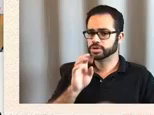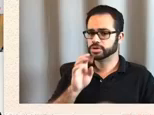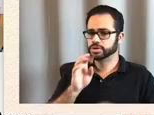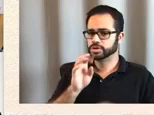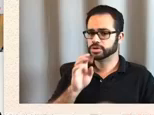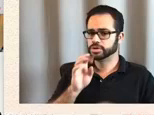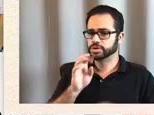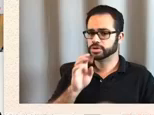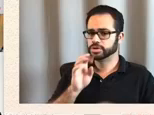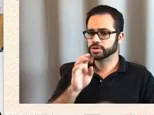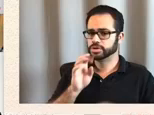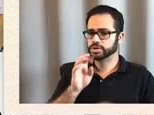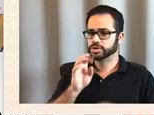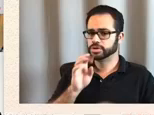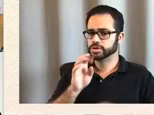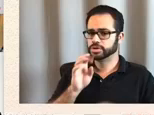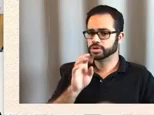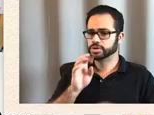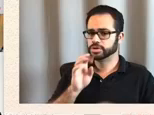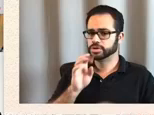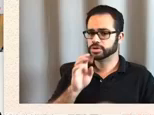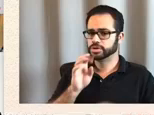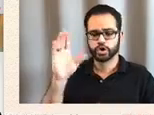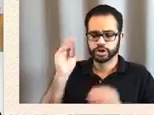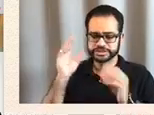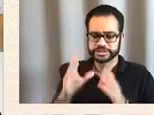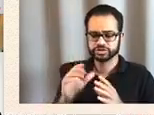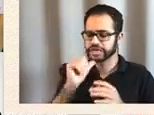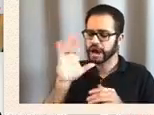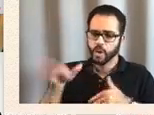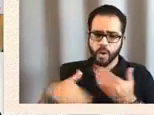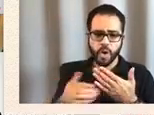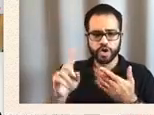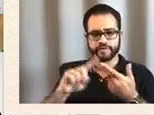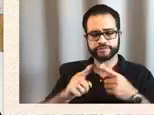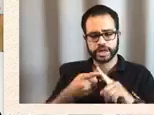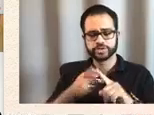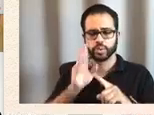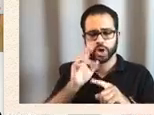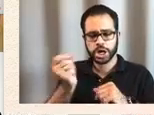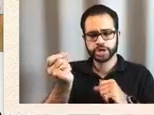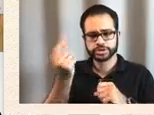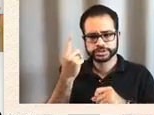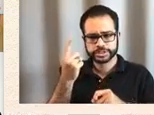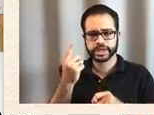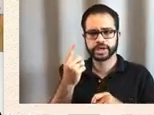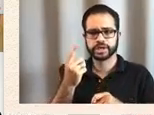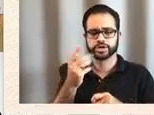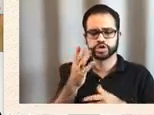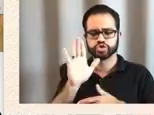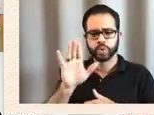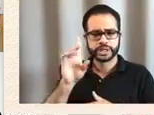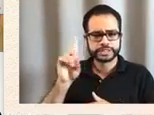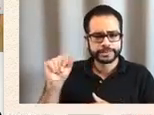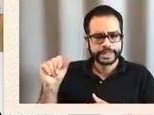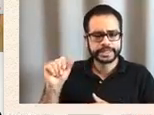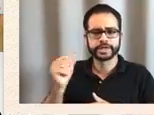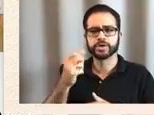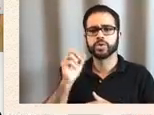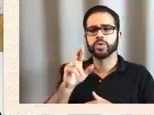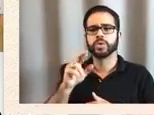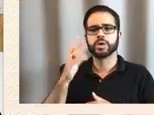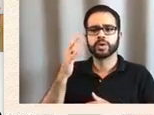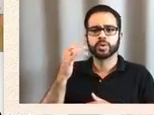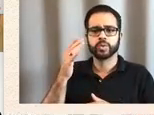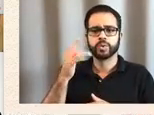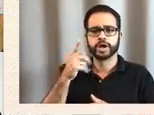of your teachers and even your peers aren't necessarily going to understand what your disability is or why you will need